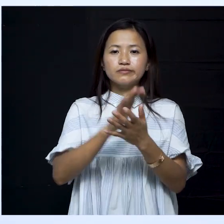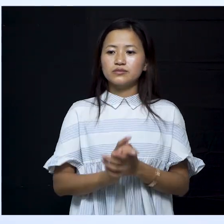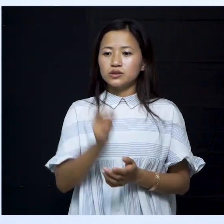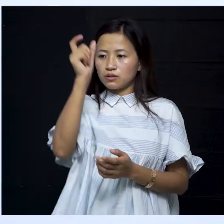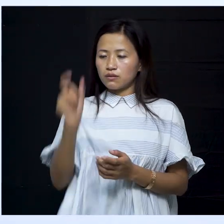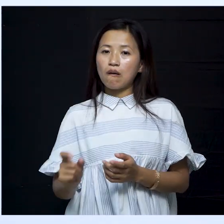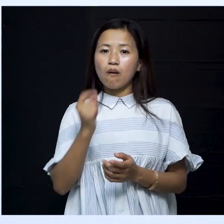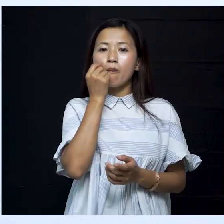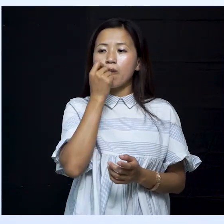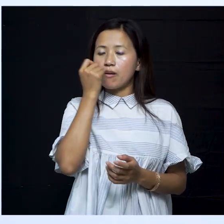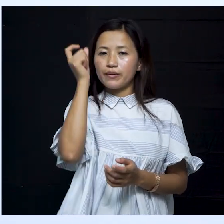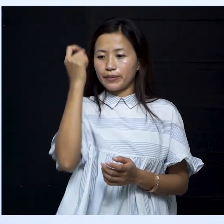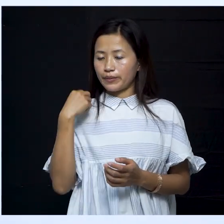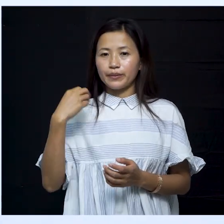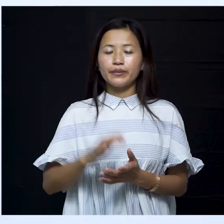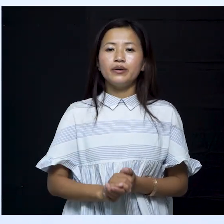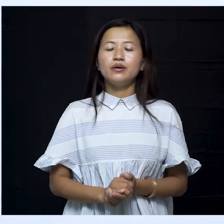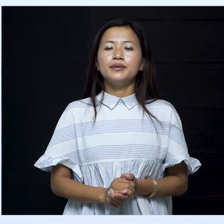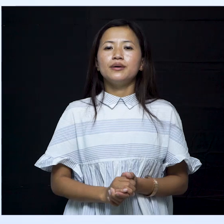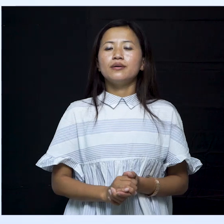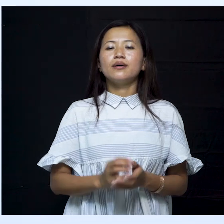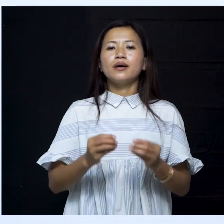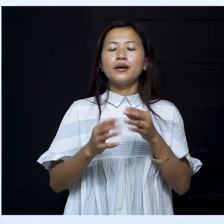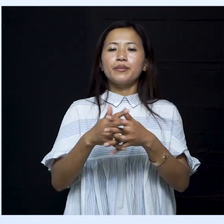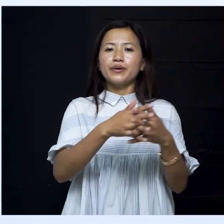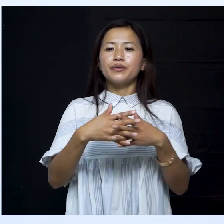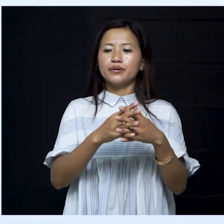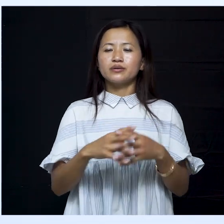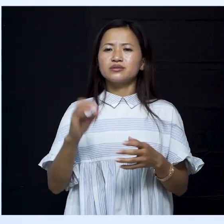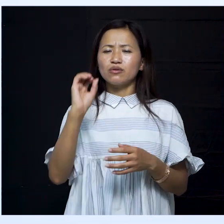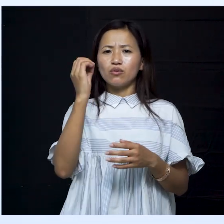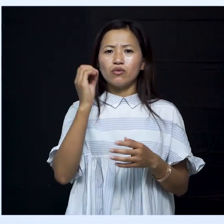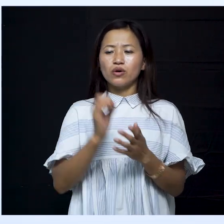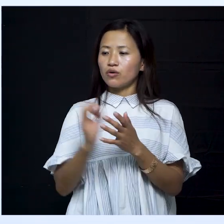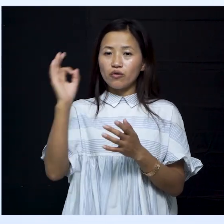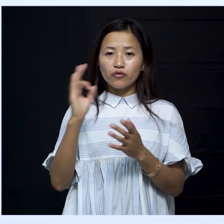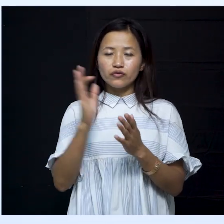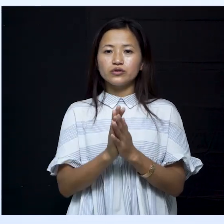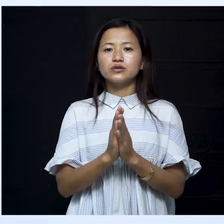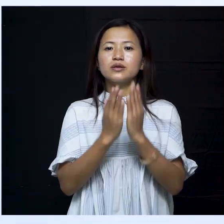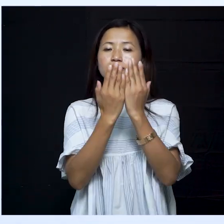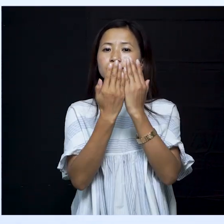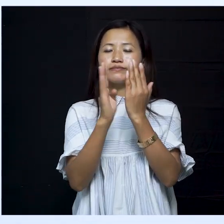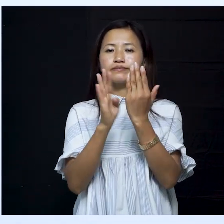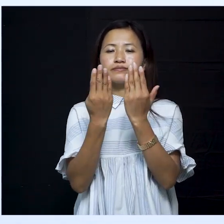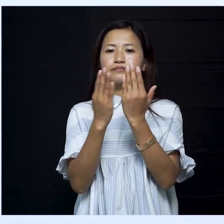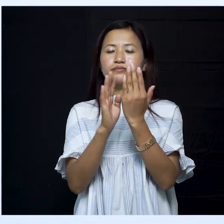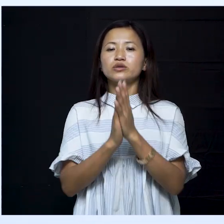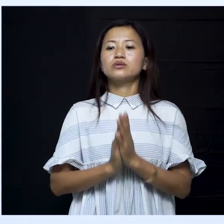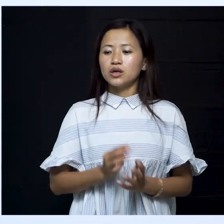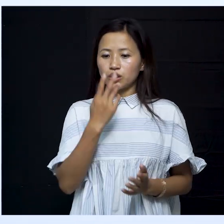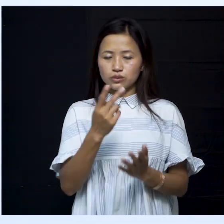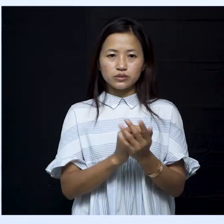has cited are American office doors. On an American office doors, you may find a note